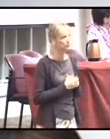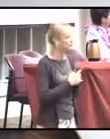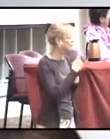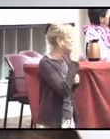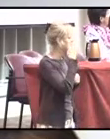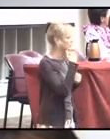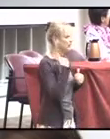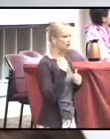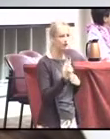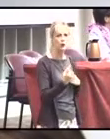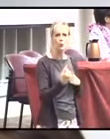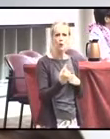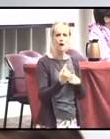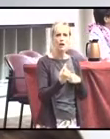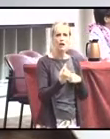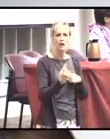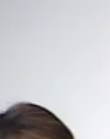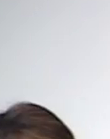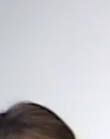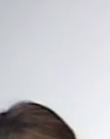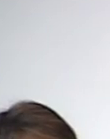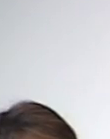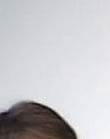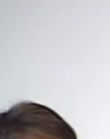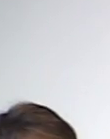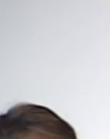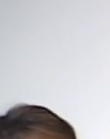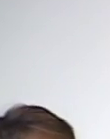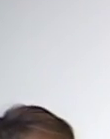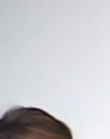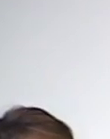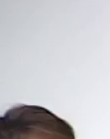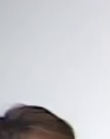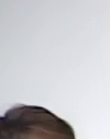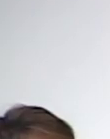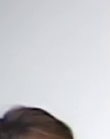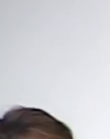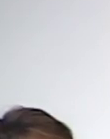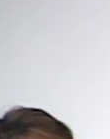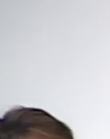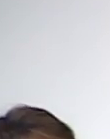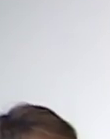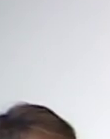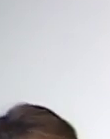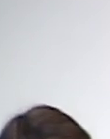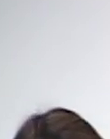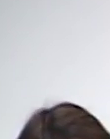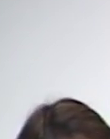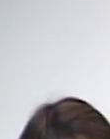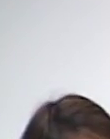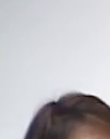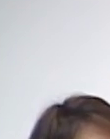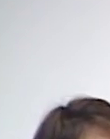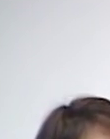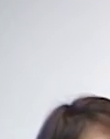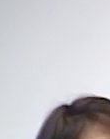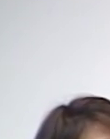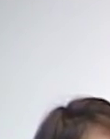probably time for one more question. Yeah. Hi, thank you. This question was for Cindy. You talked a little bit about